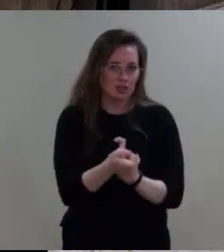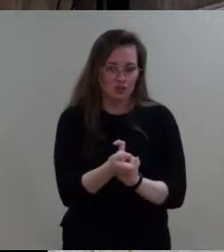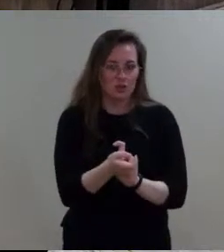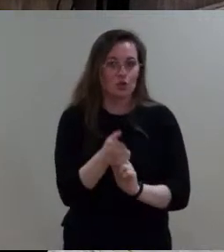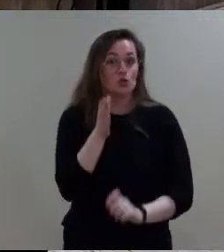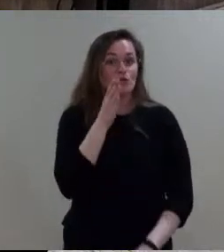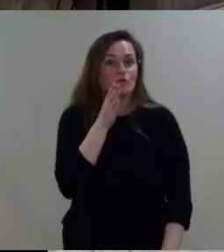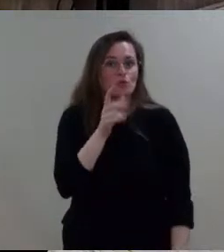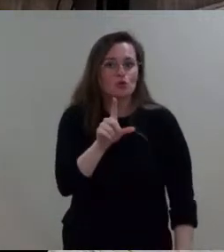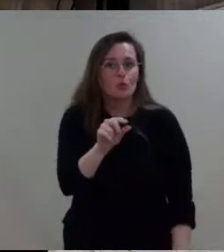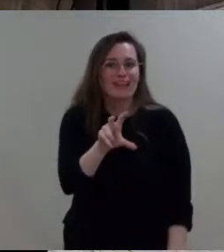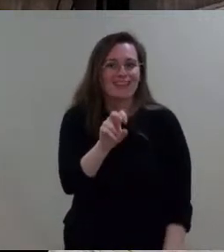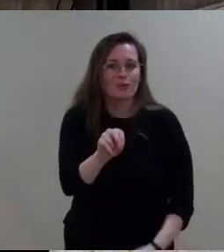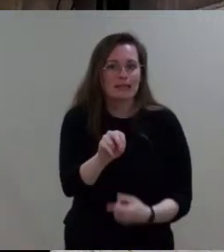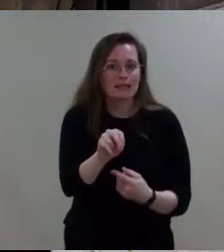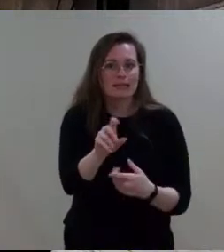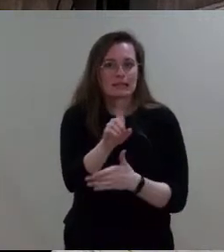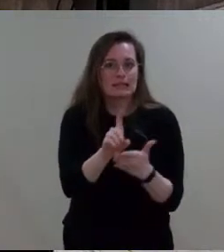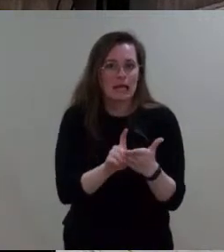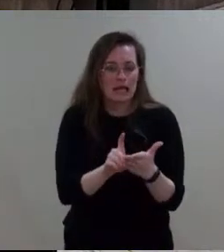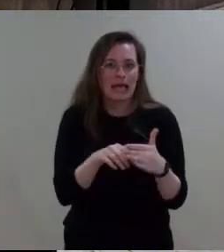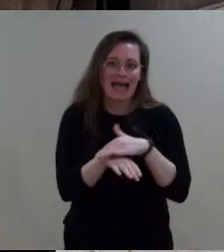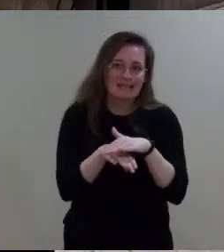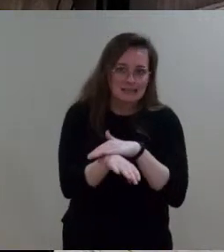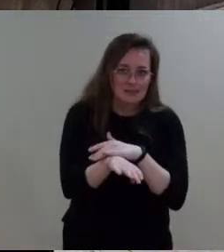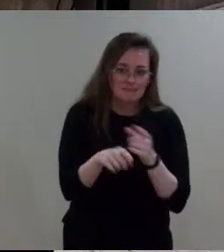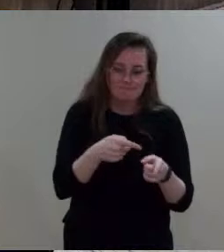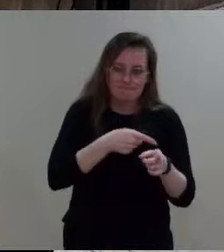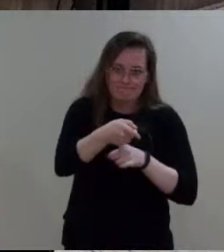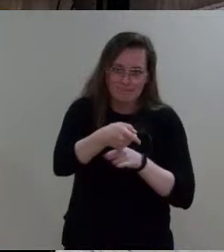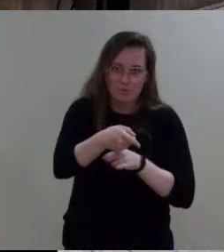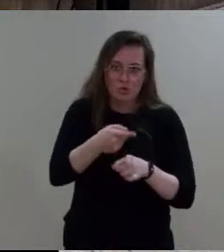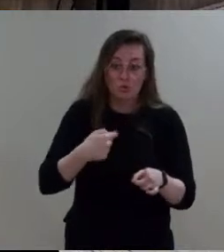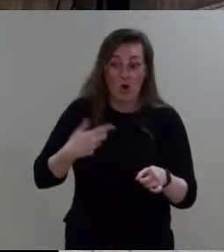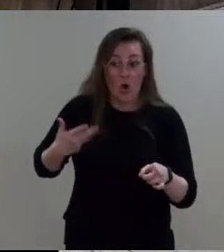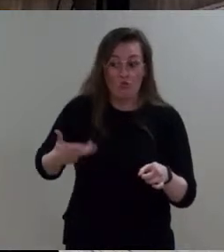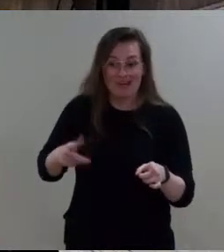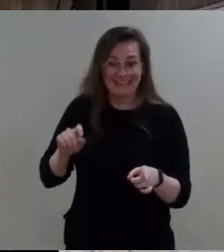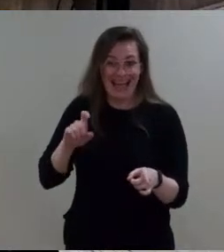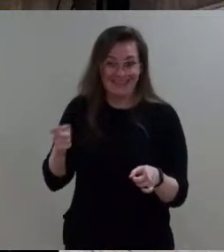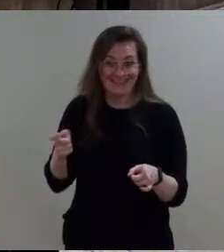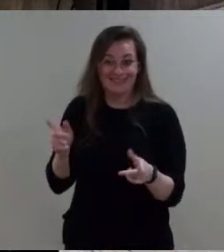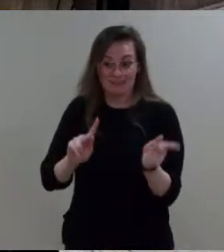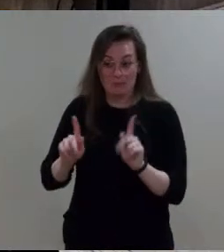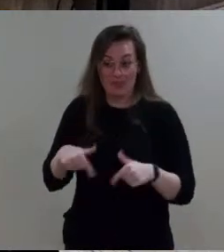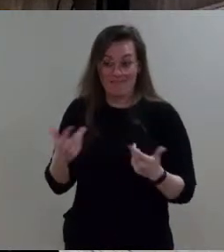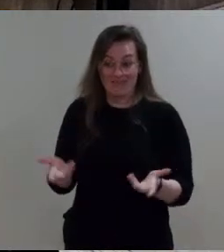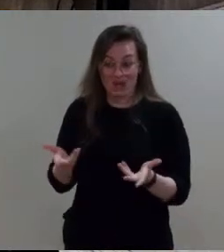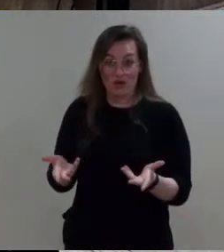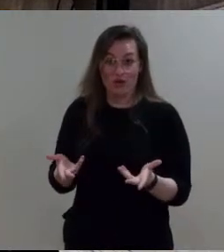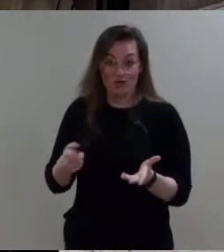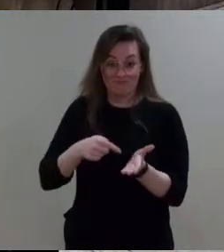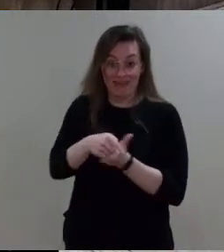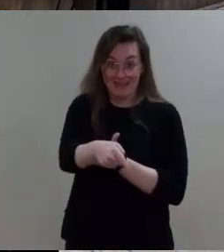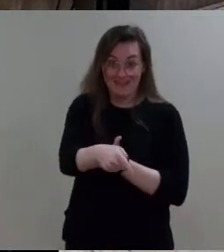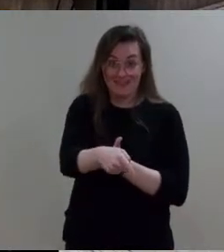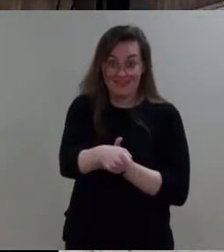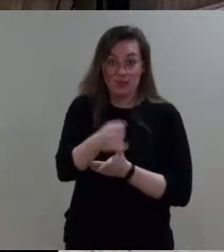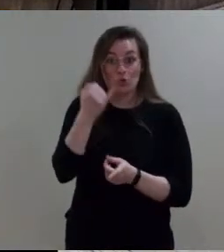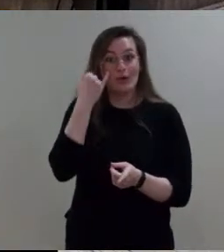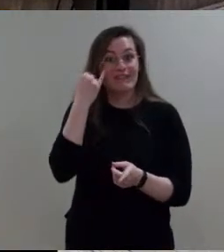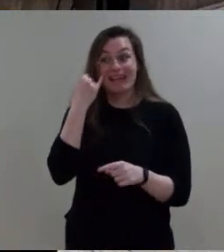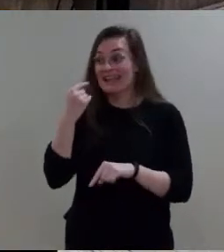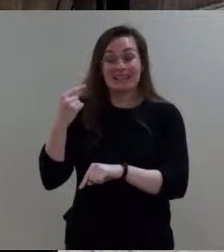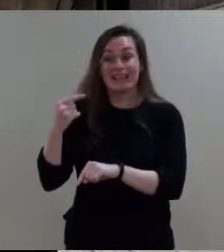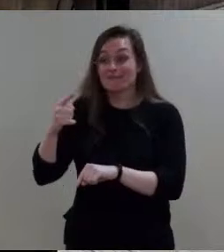access and accessibility. So those are things that we are already taxing all of our citizens anyway, but if they do not have full access to our town buildings,